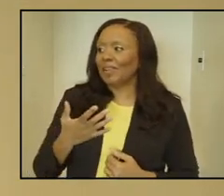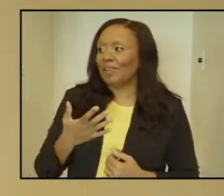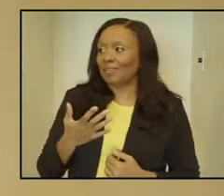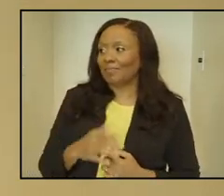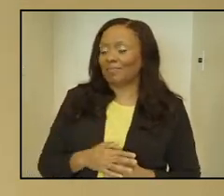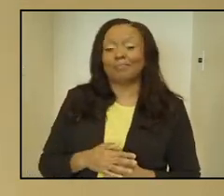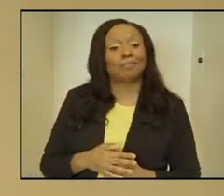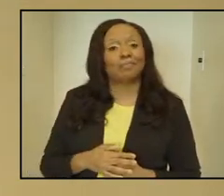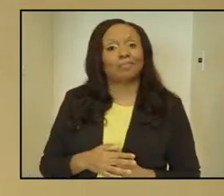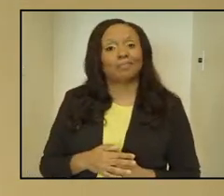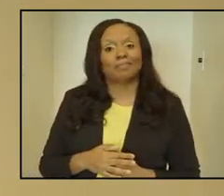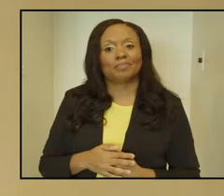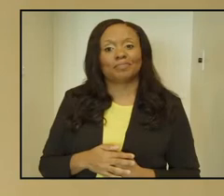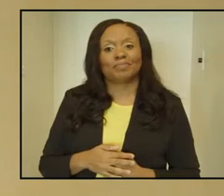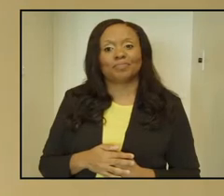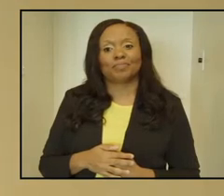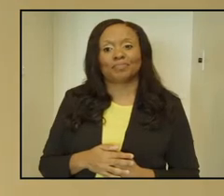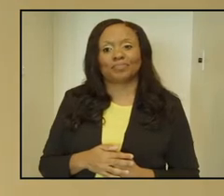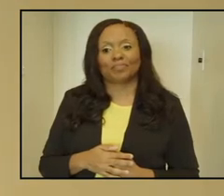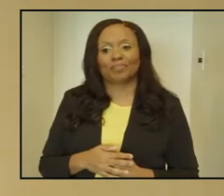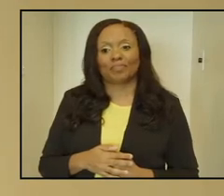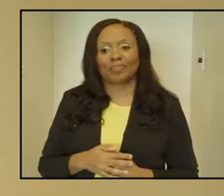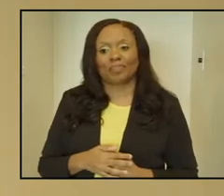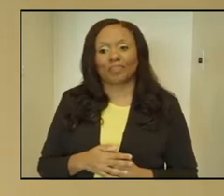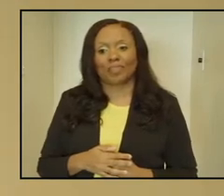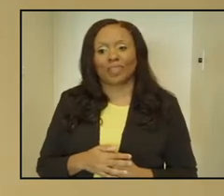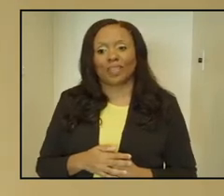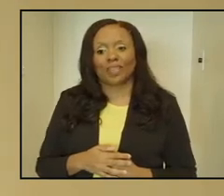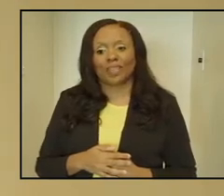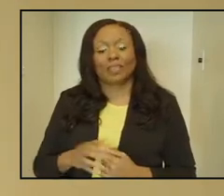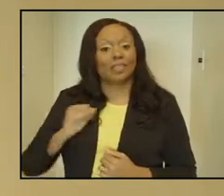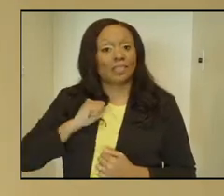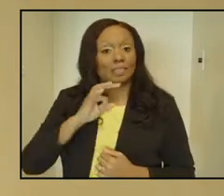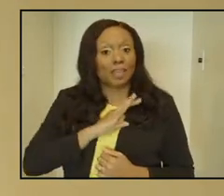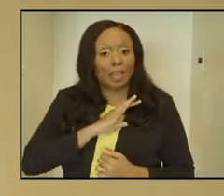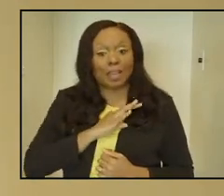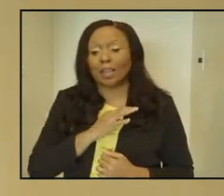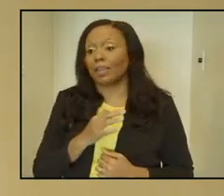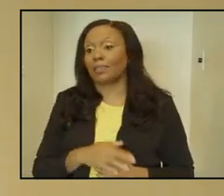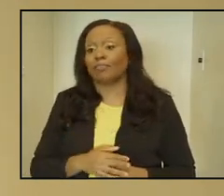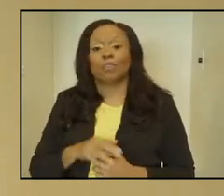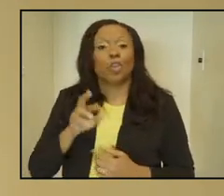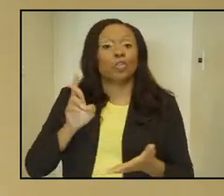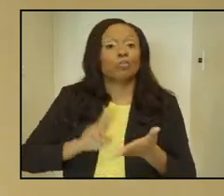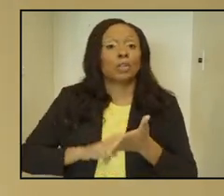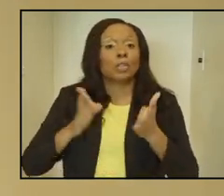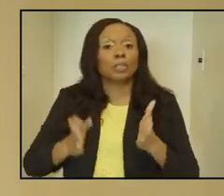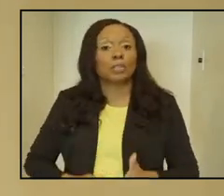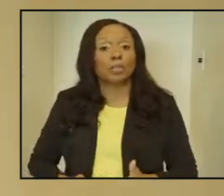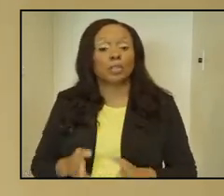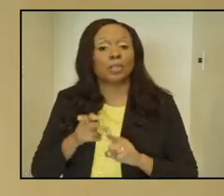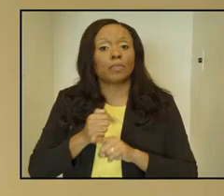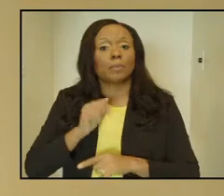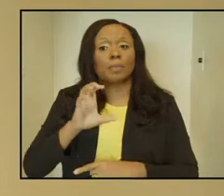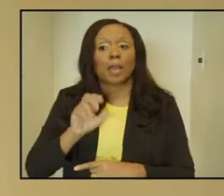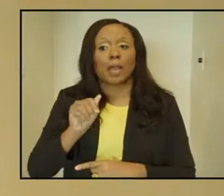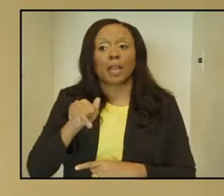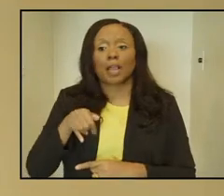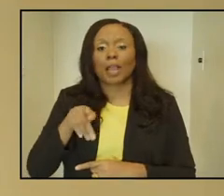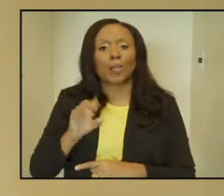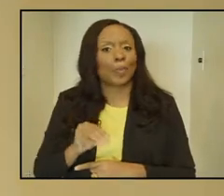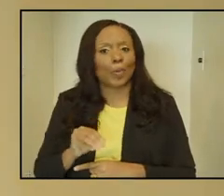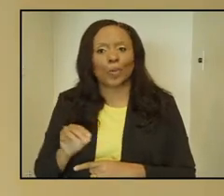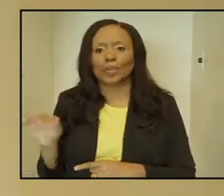by the acting registrar and staff at CAIPO. And on that note, I